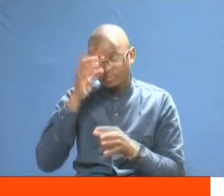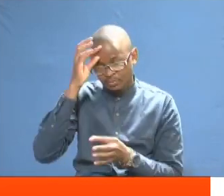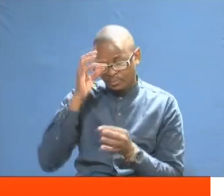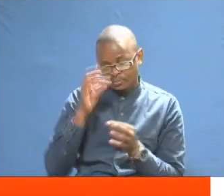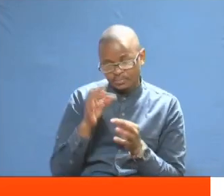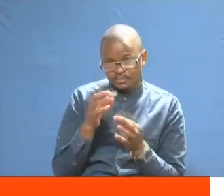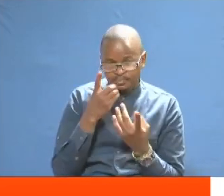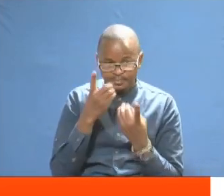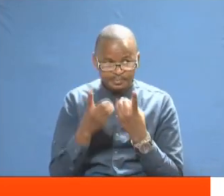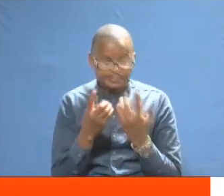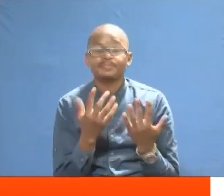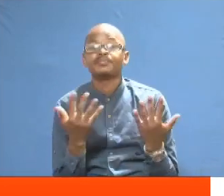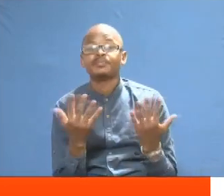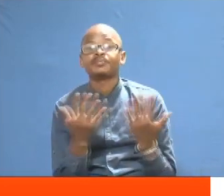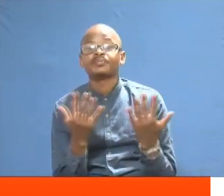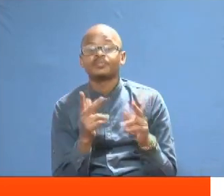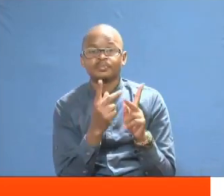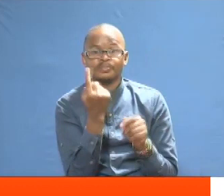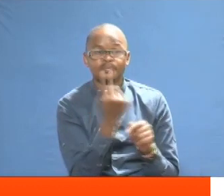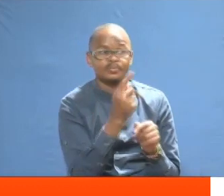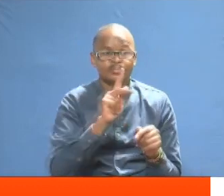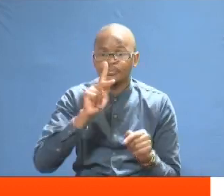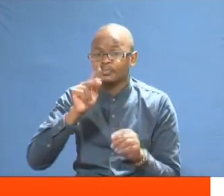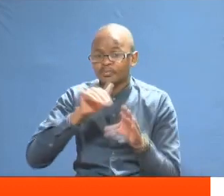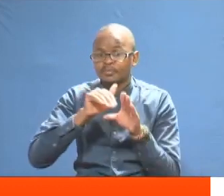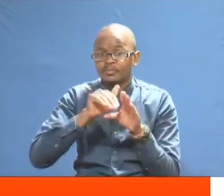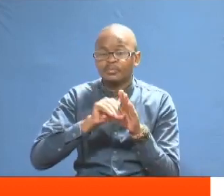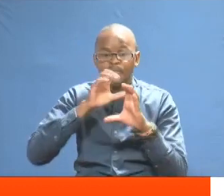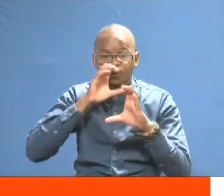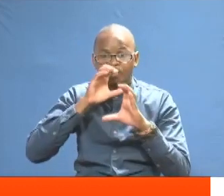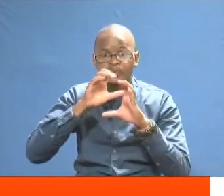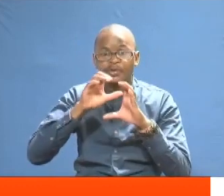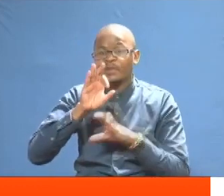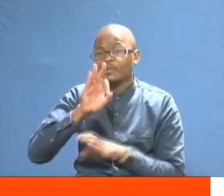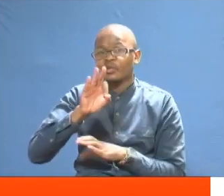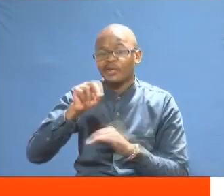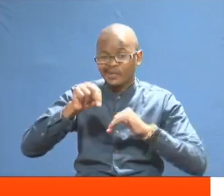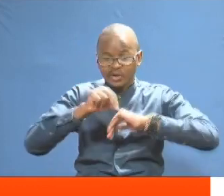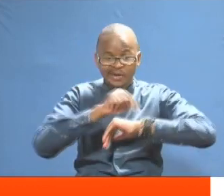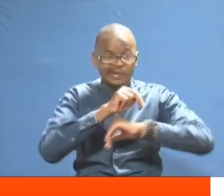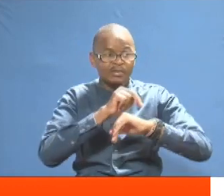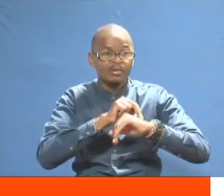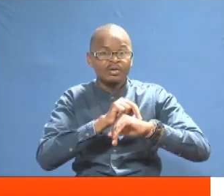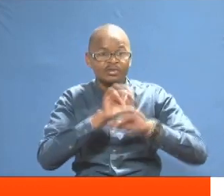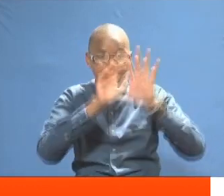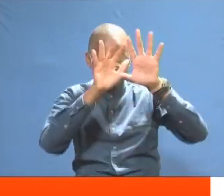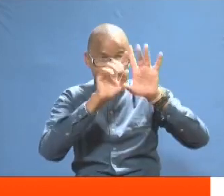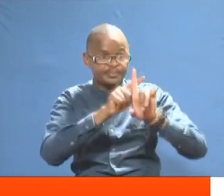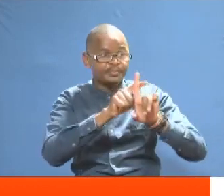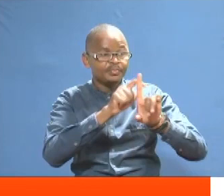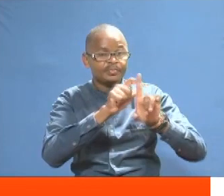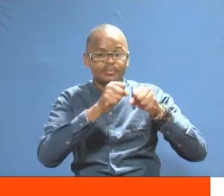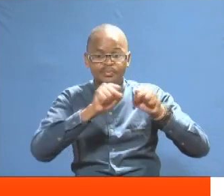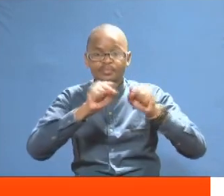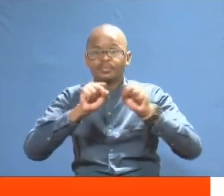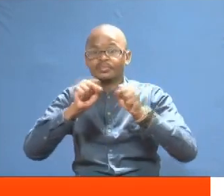have a conversation where every Kenyan in the conversation of the nation matters, from the